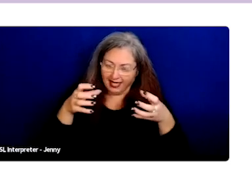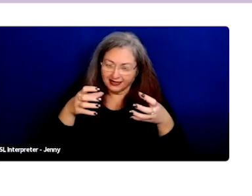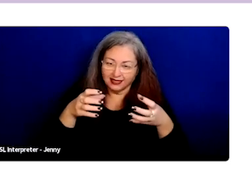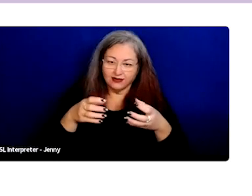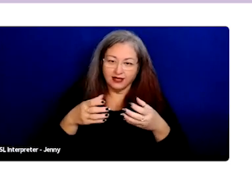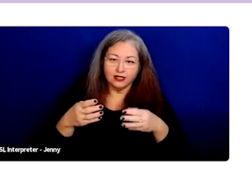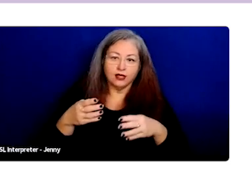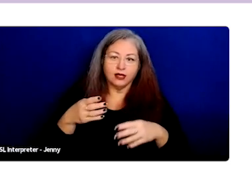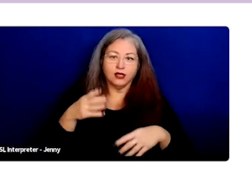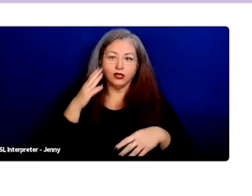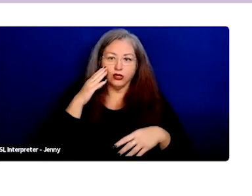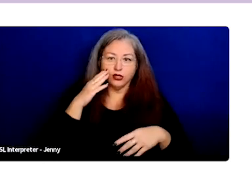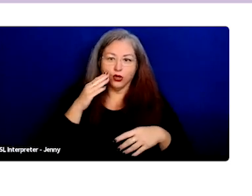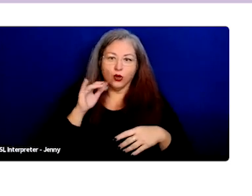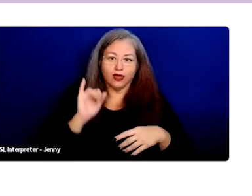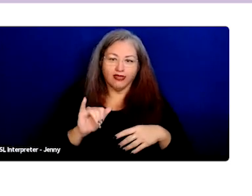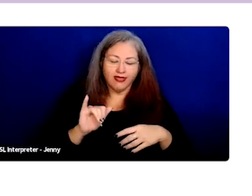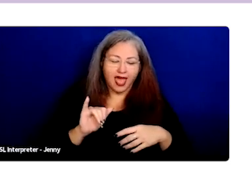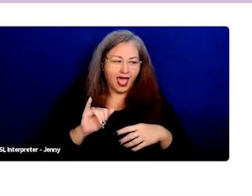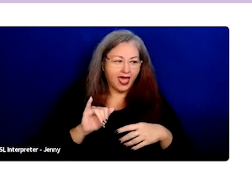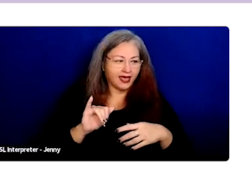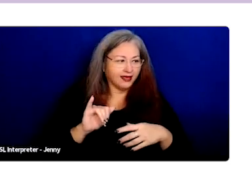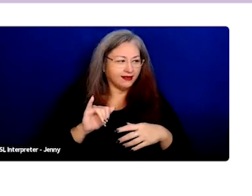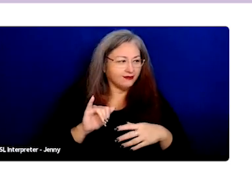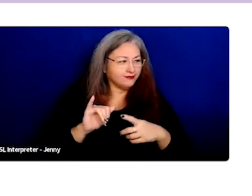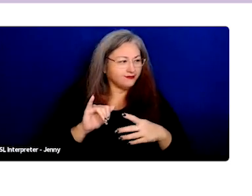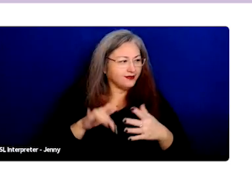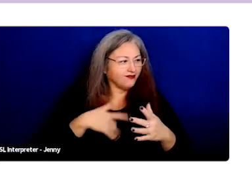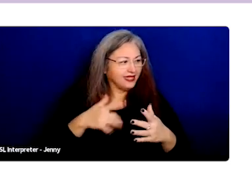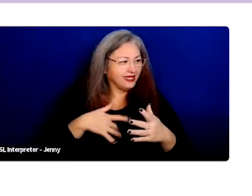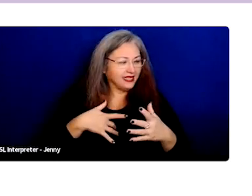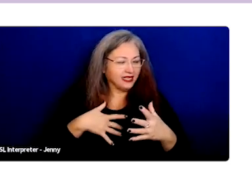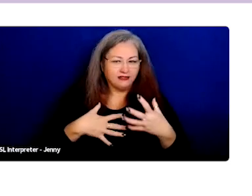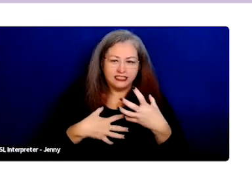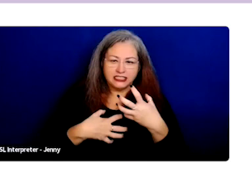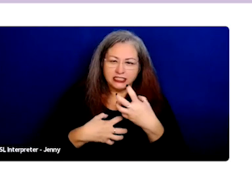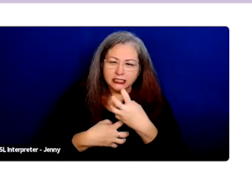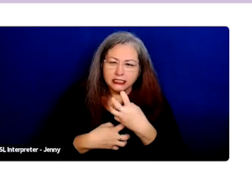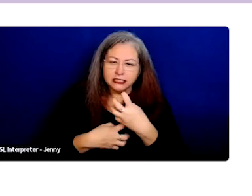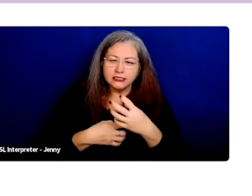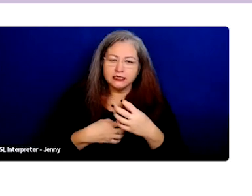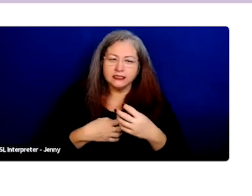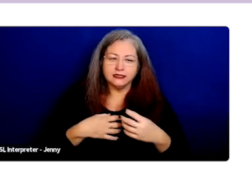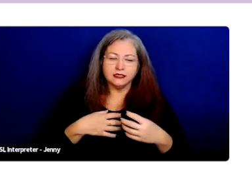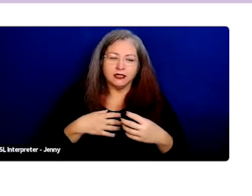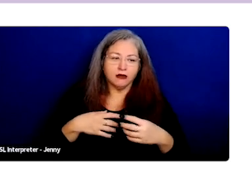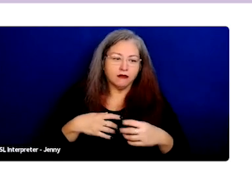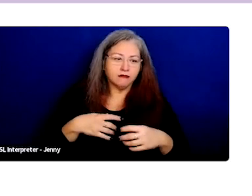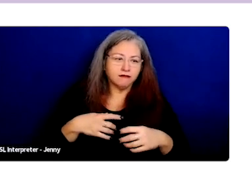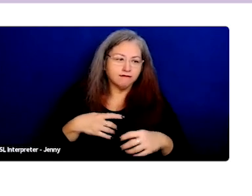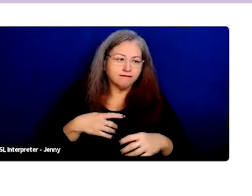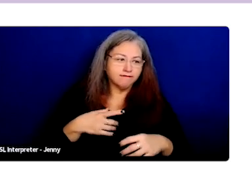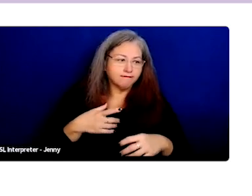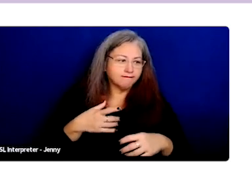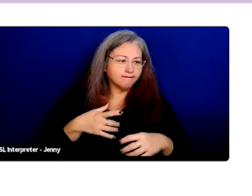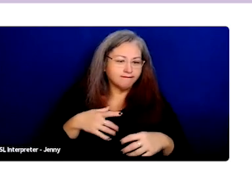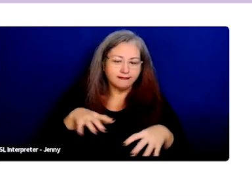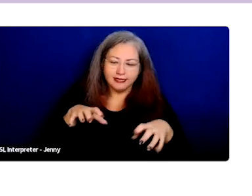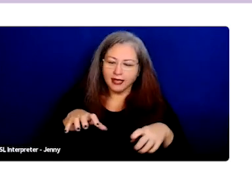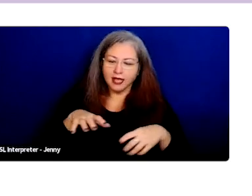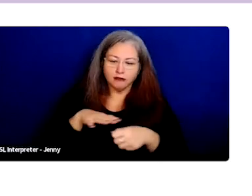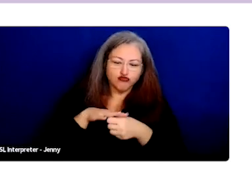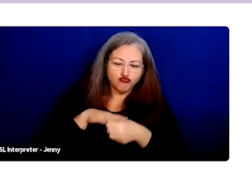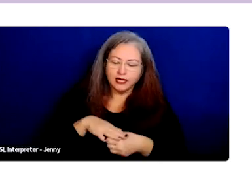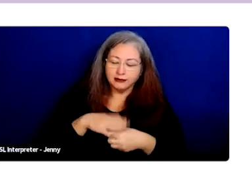the Zoom link, that tightness and that constriction we experience, maybe some of us every day,